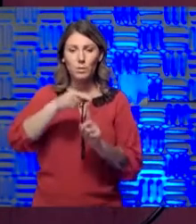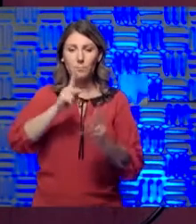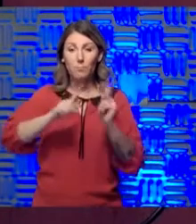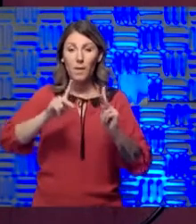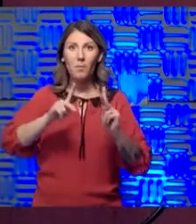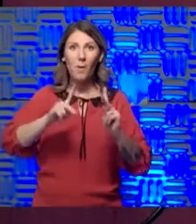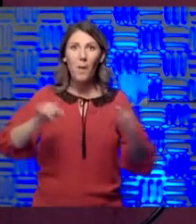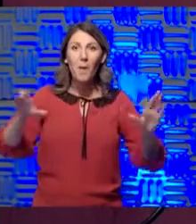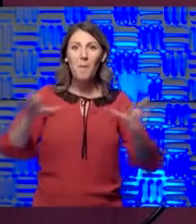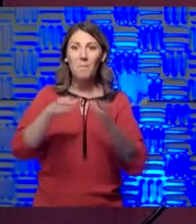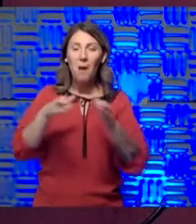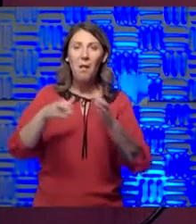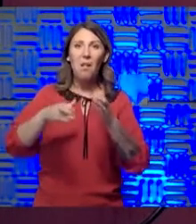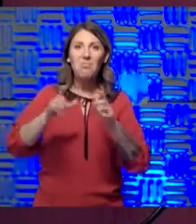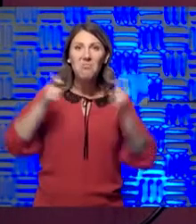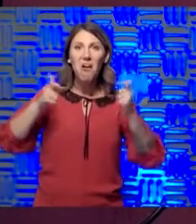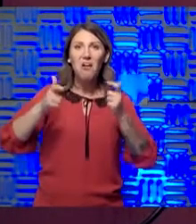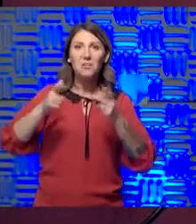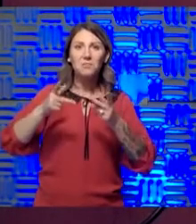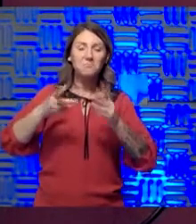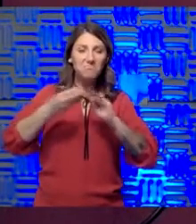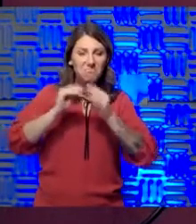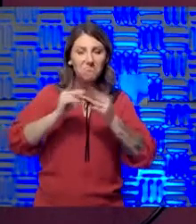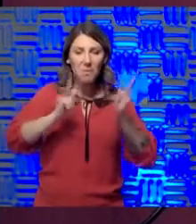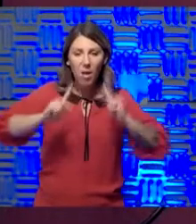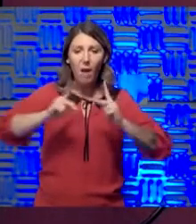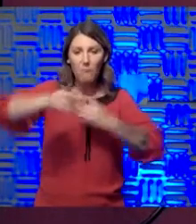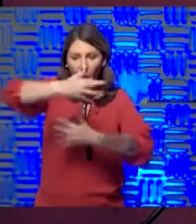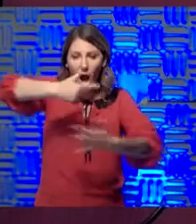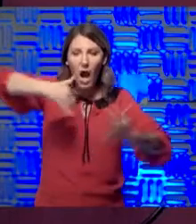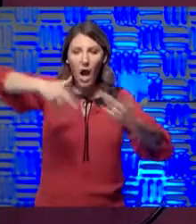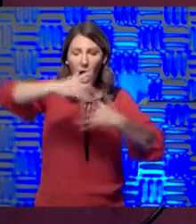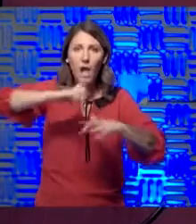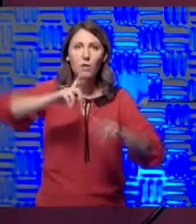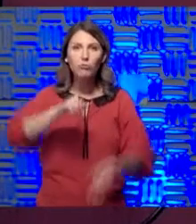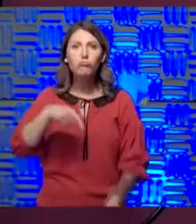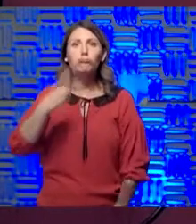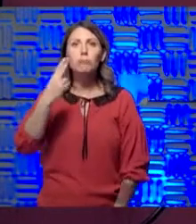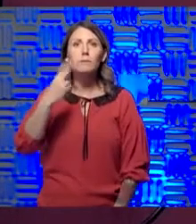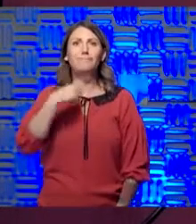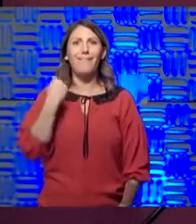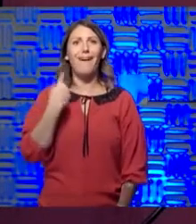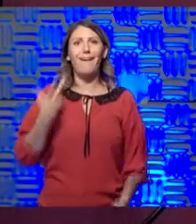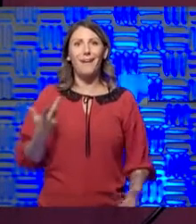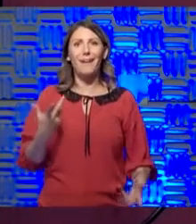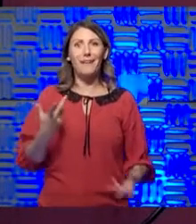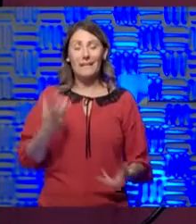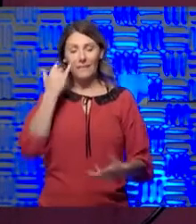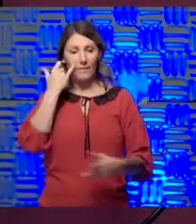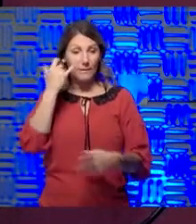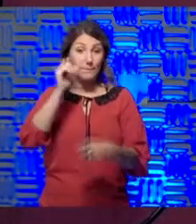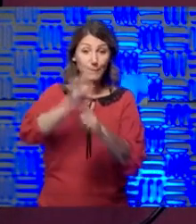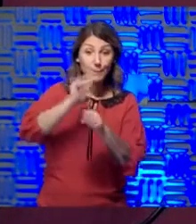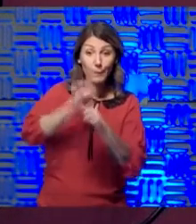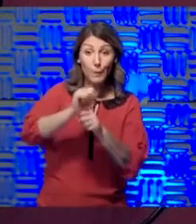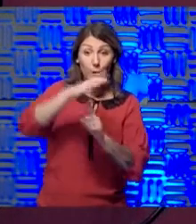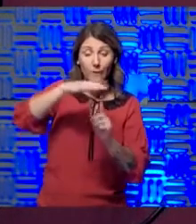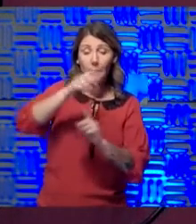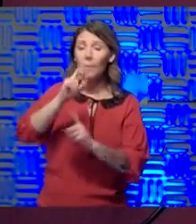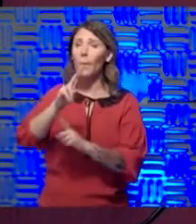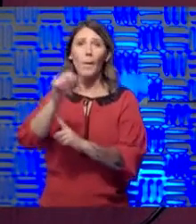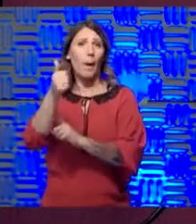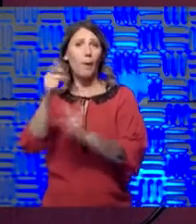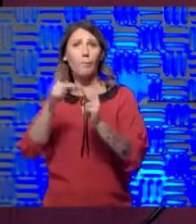large numbers, and it's definitely that the risk of transmission is higher, whether it's in the workplace or otherwise.